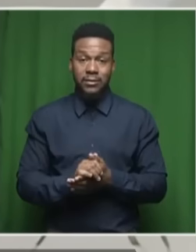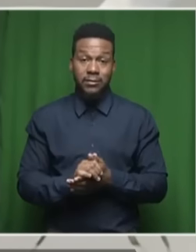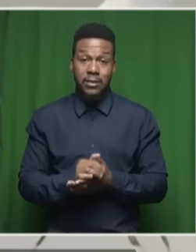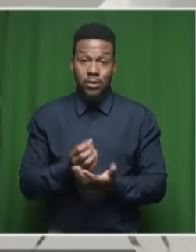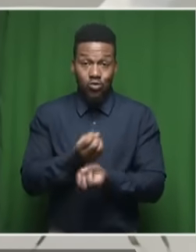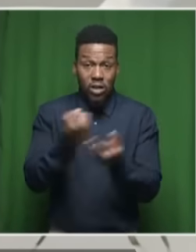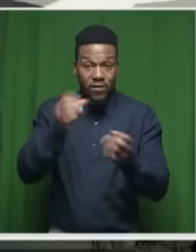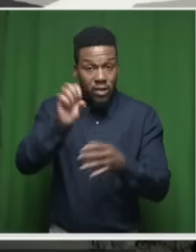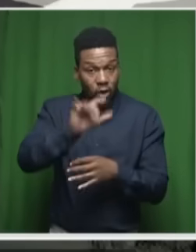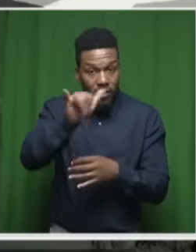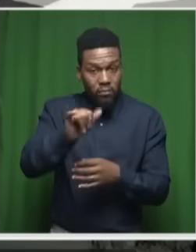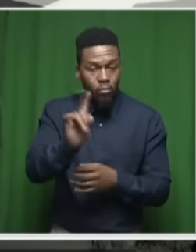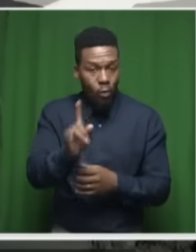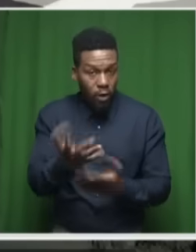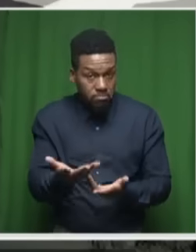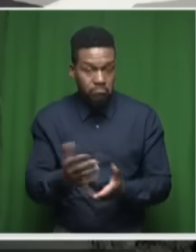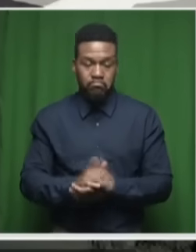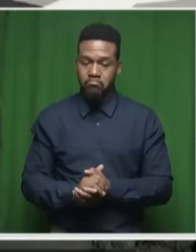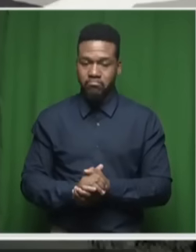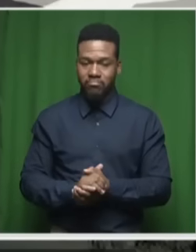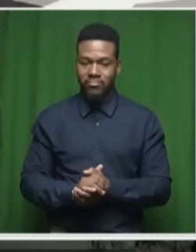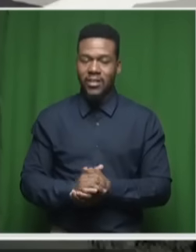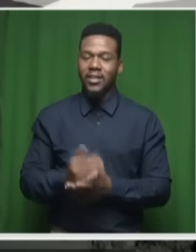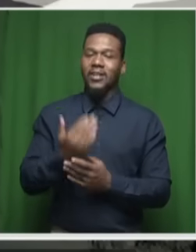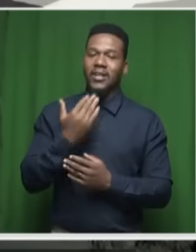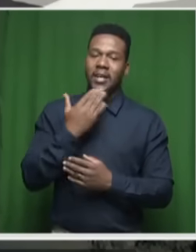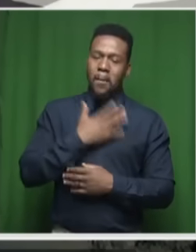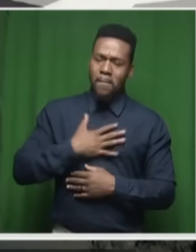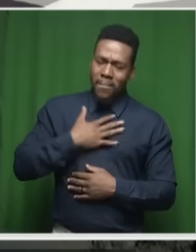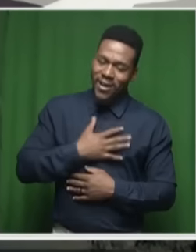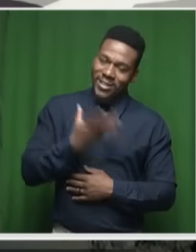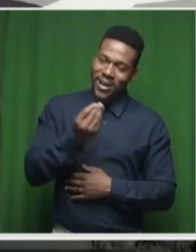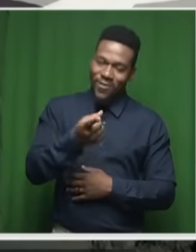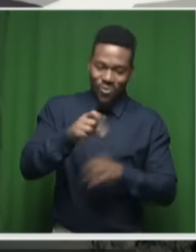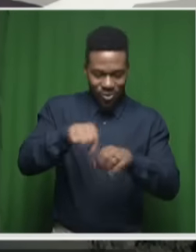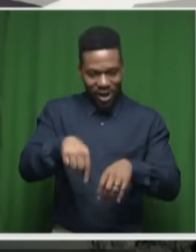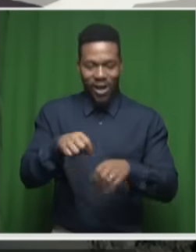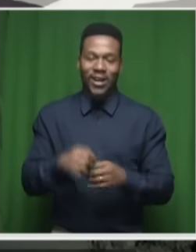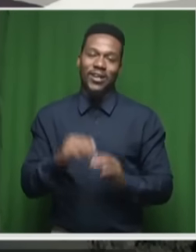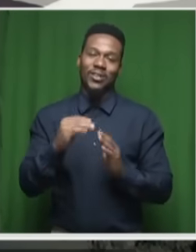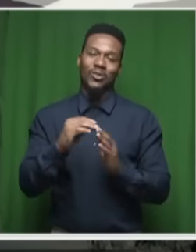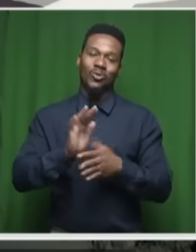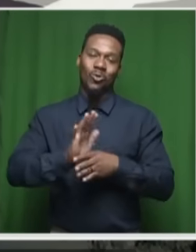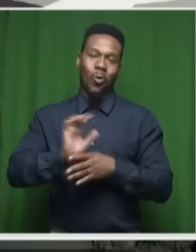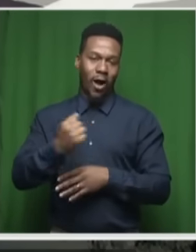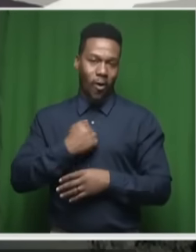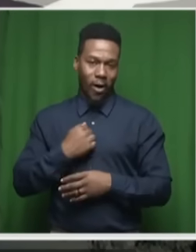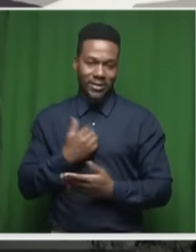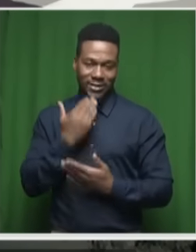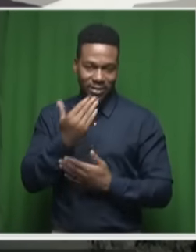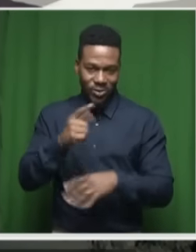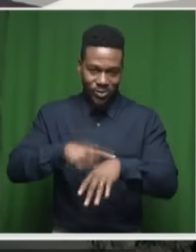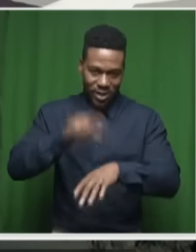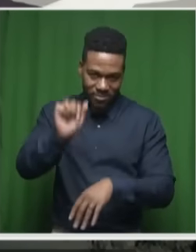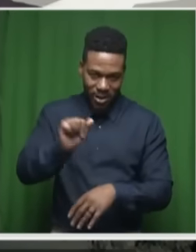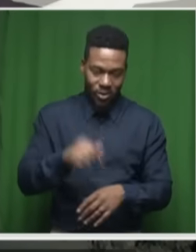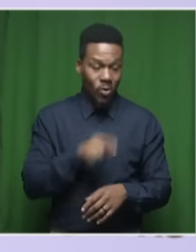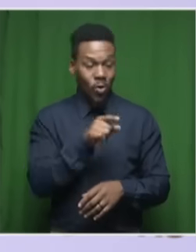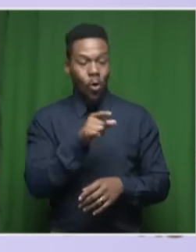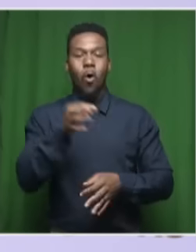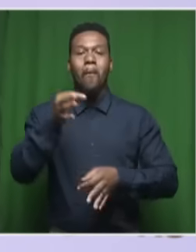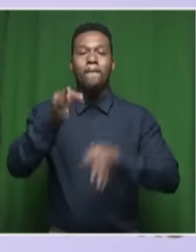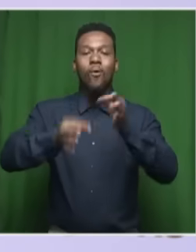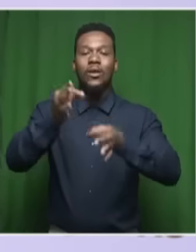Africans. Dr. Levy Ndou, always a pleasure having you on the program. Thank you so much for talking to us. He is a political analyst, giving us